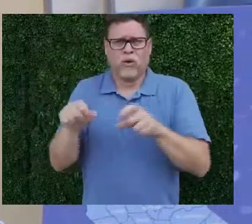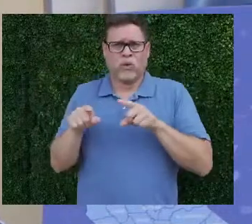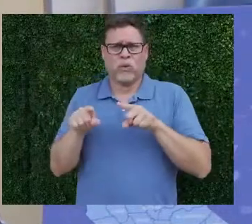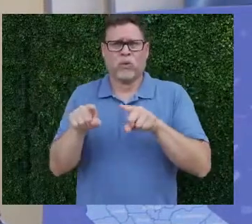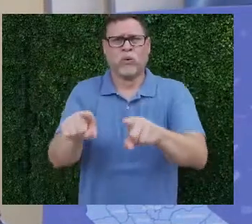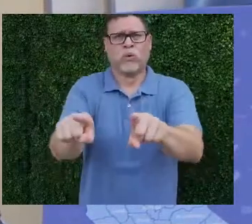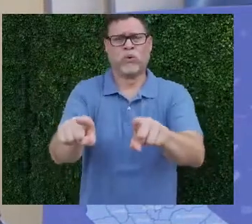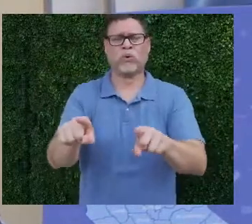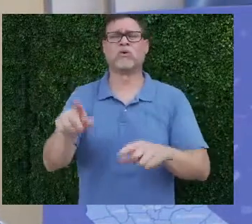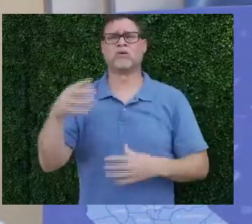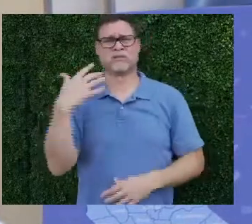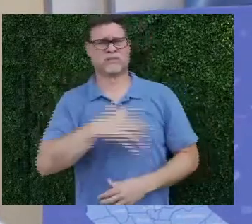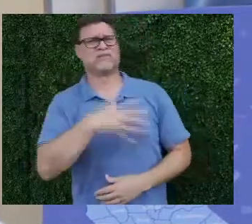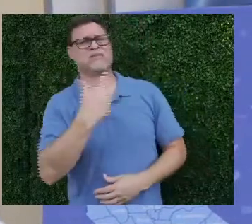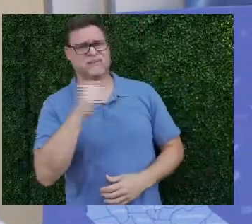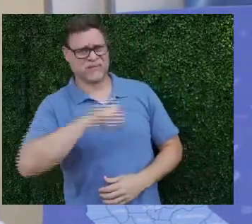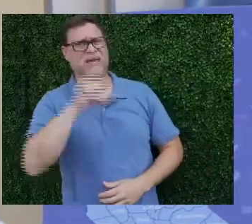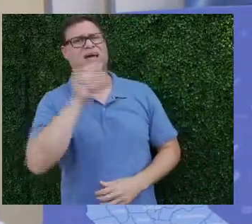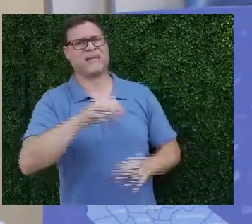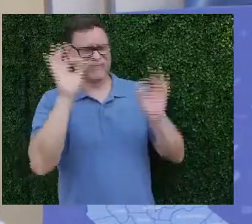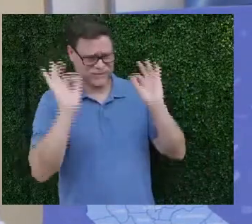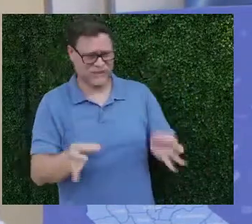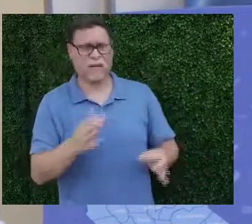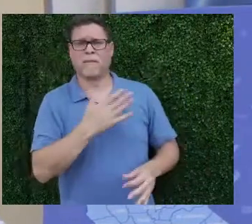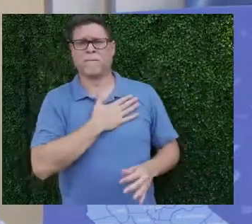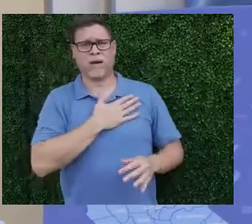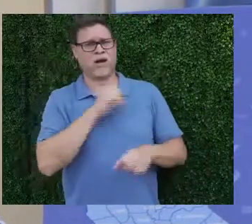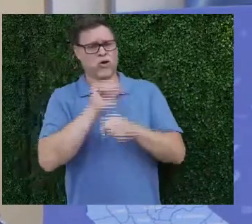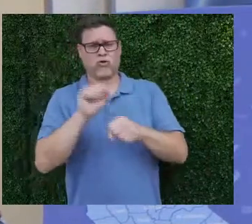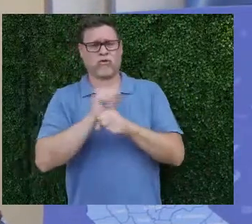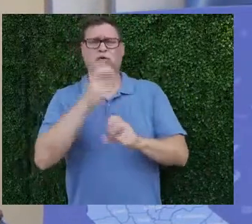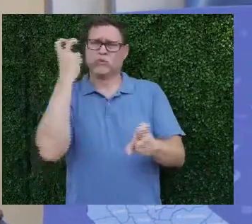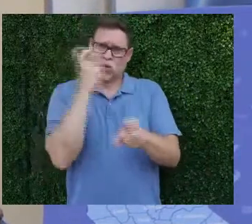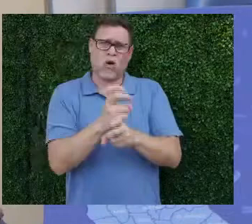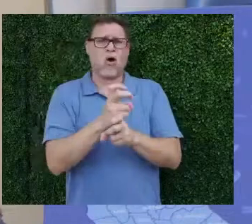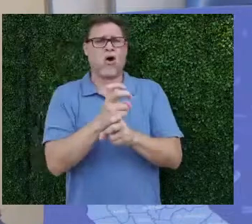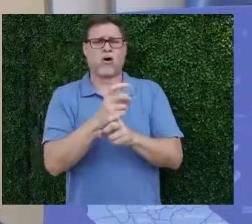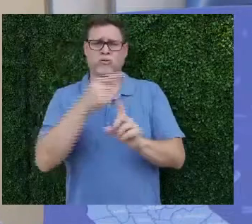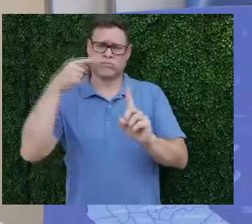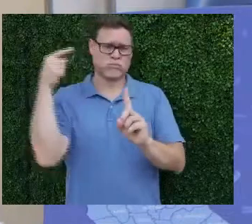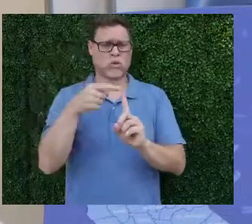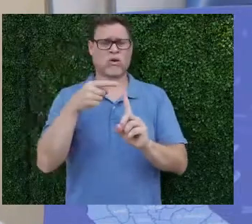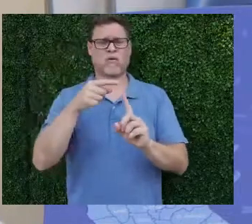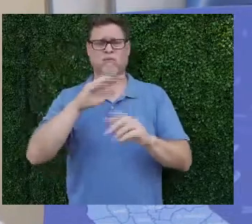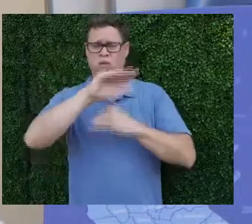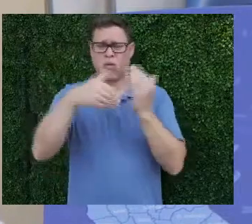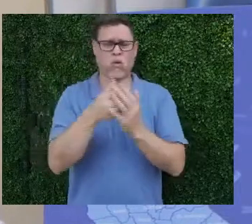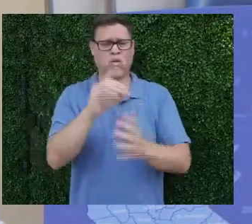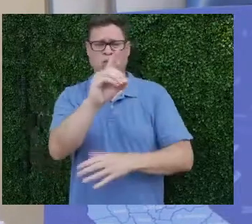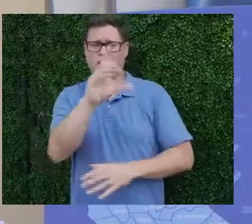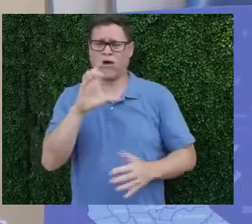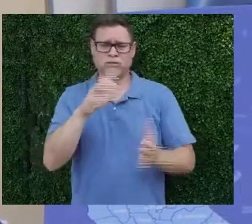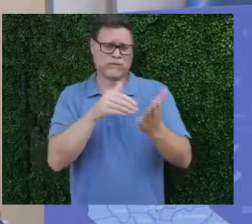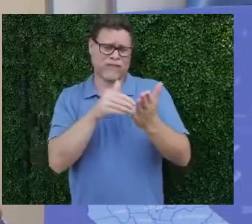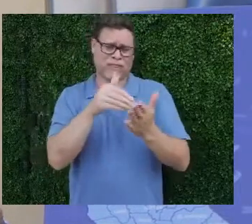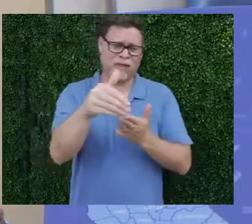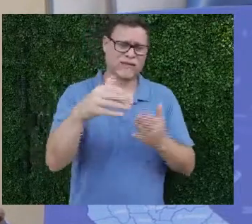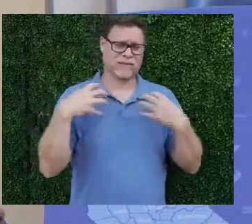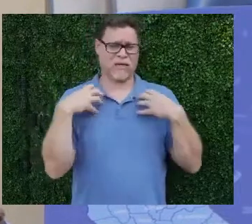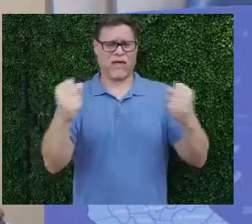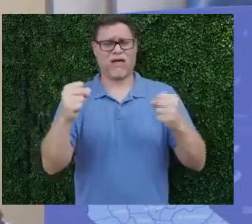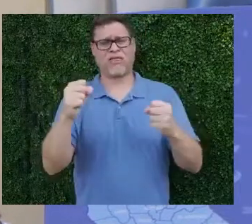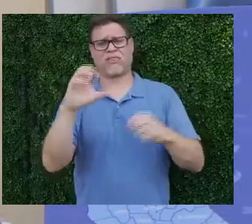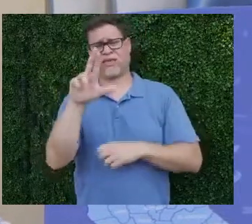it was definitely one of the hardest points of my career, and for sure for all the hundreds of thousands of healthcare workers.